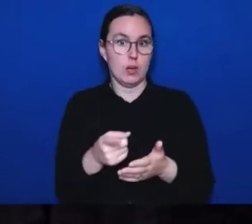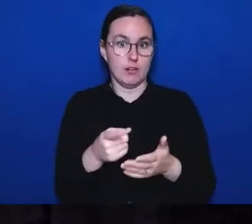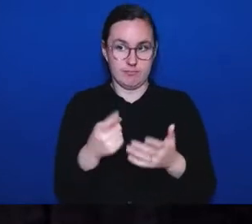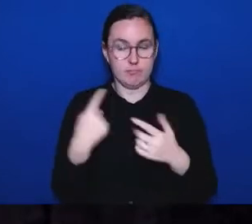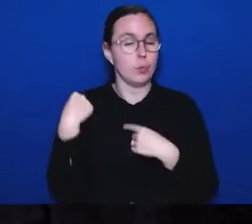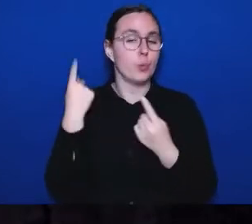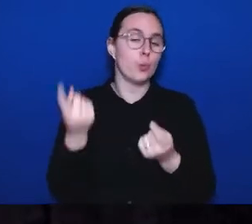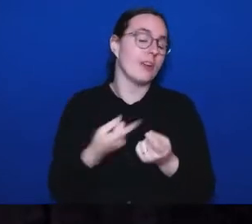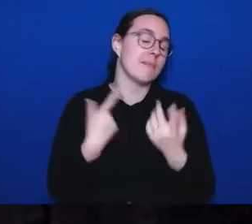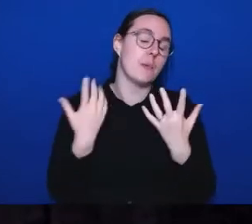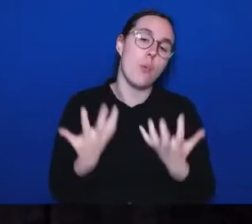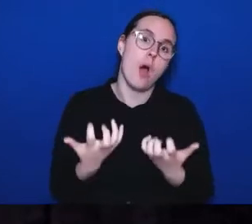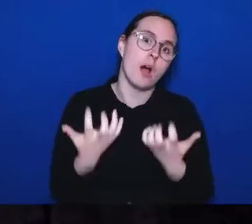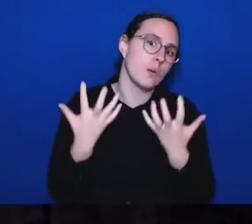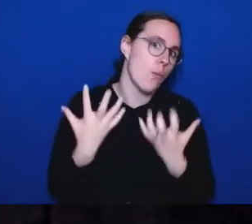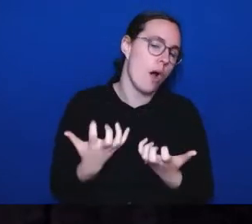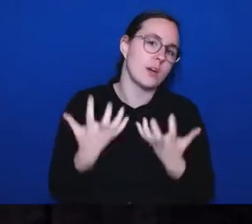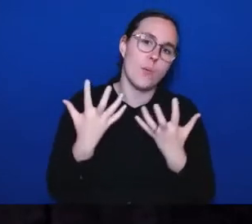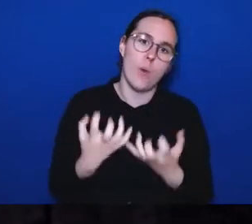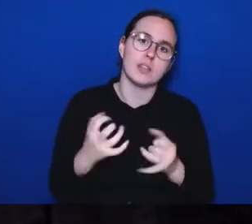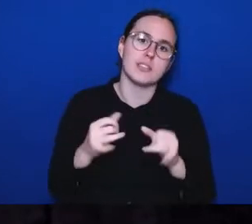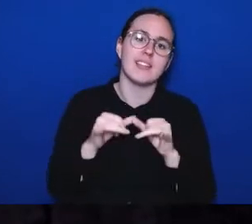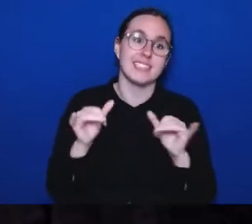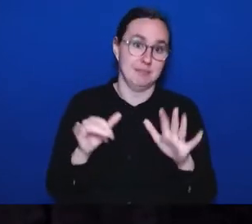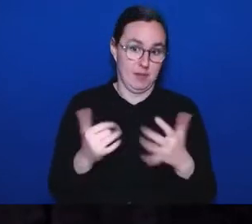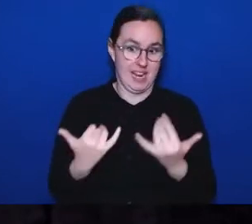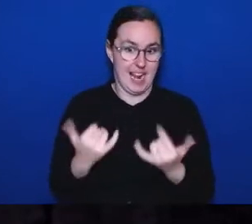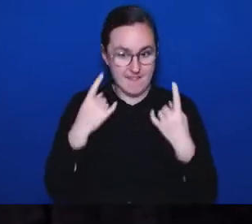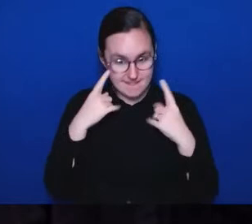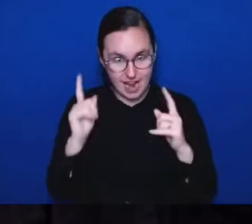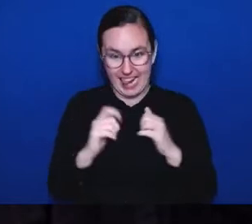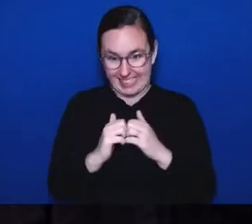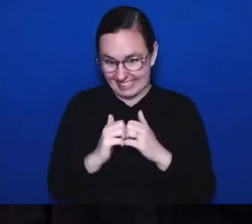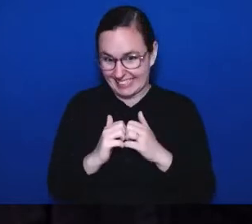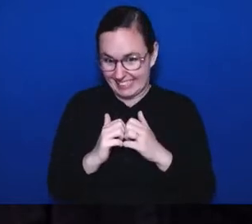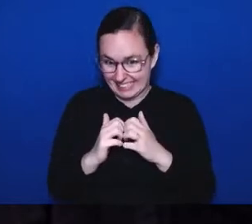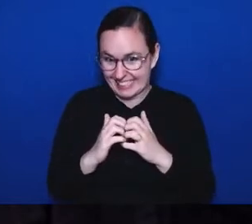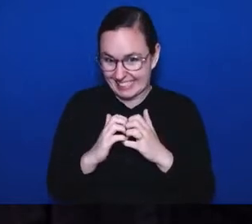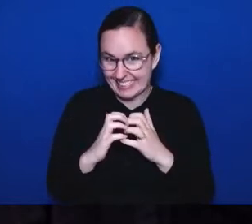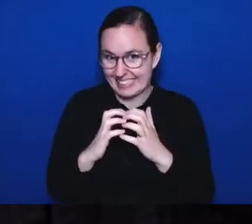And it's a key aspect for patients in what we've agreed to today.